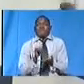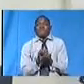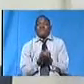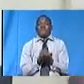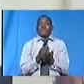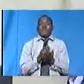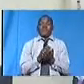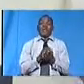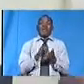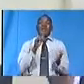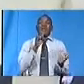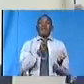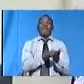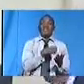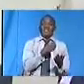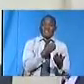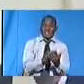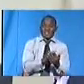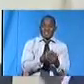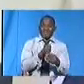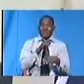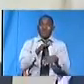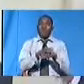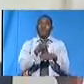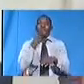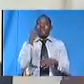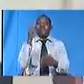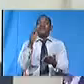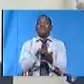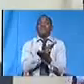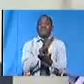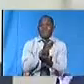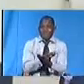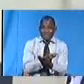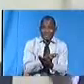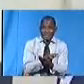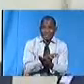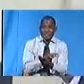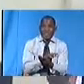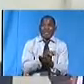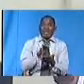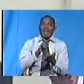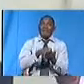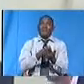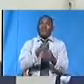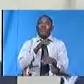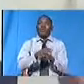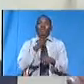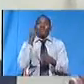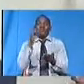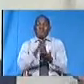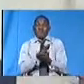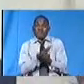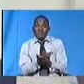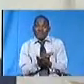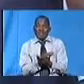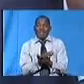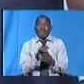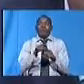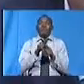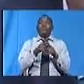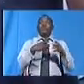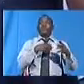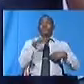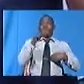the evidence of the face of the pink sheet in the sheer absence of complaints